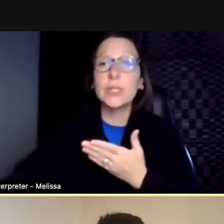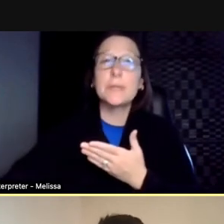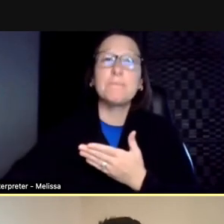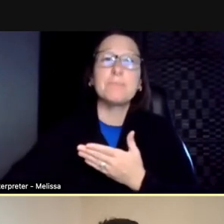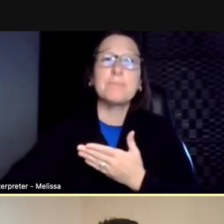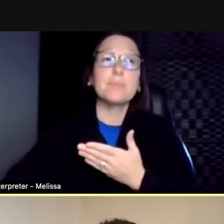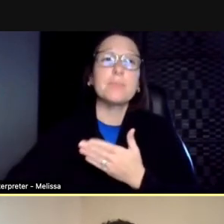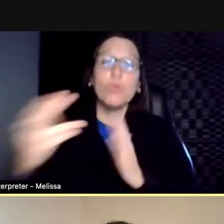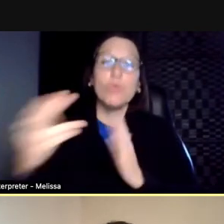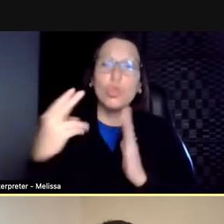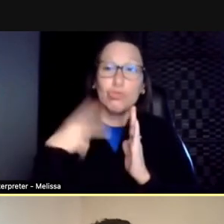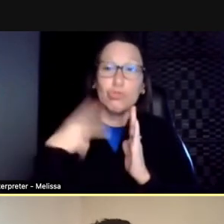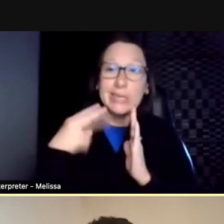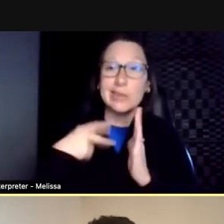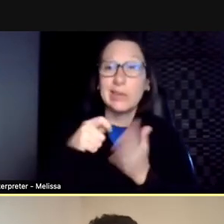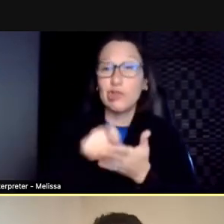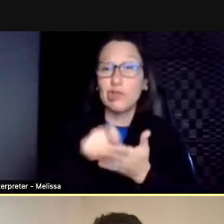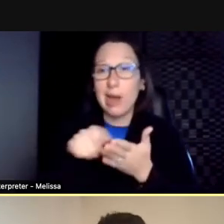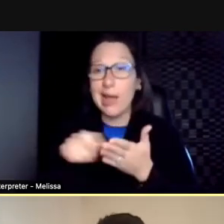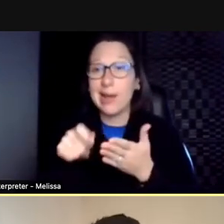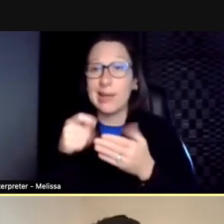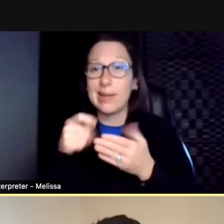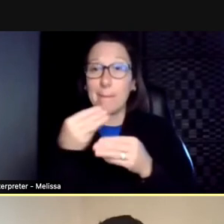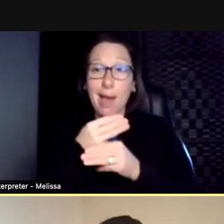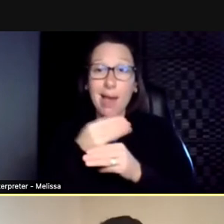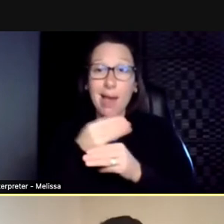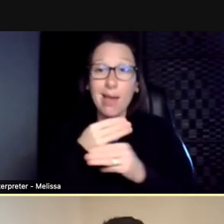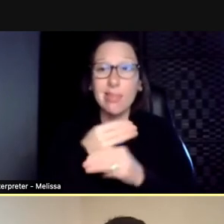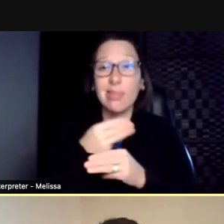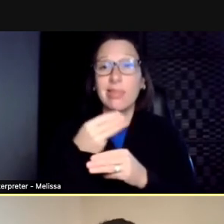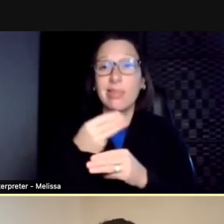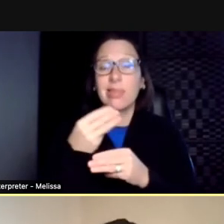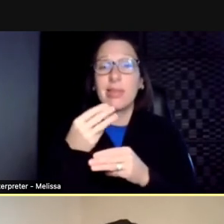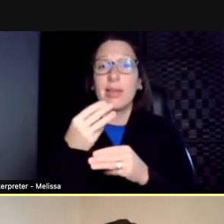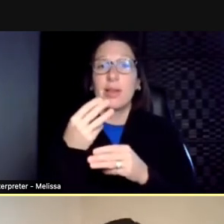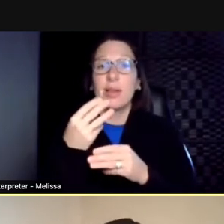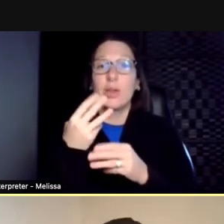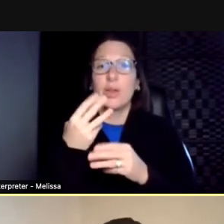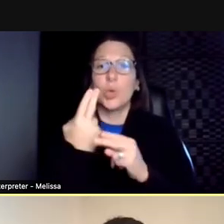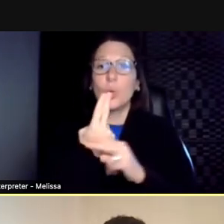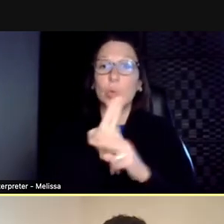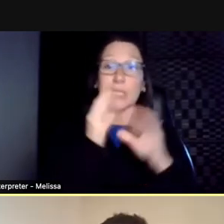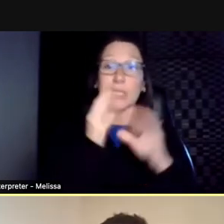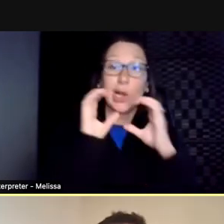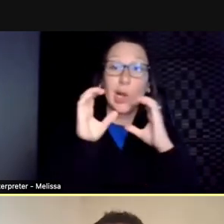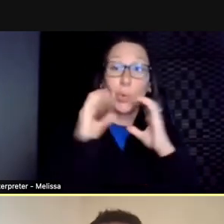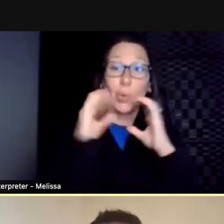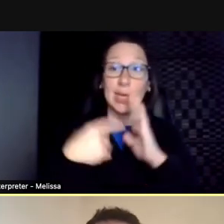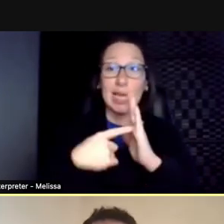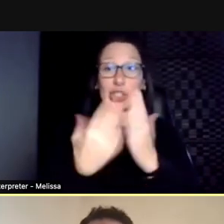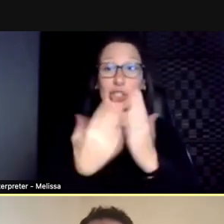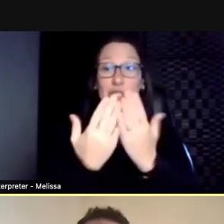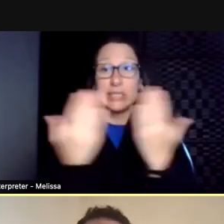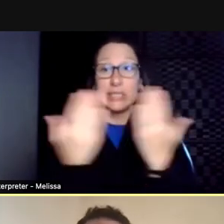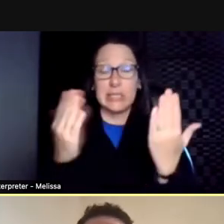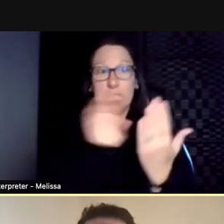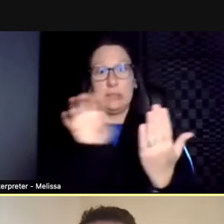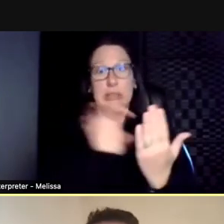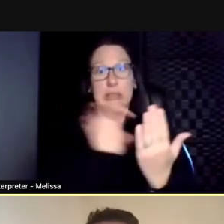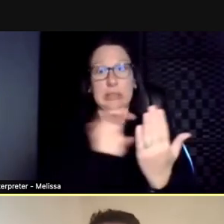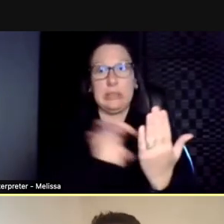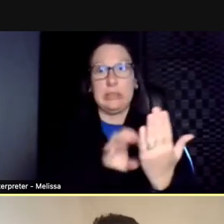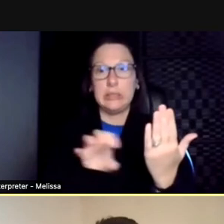reading, writing, math, anything that, using a communication display that is highly busy, is